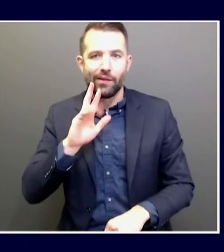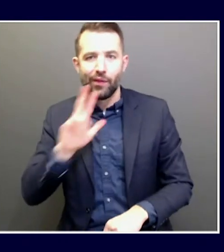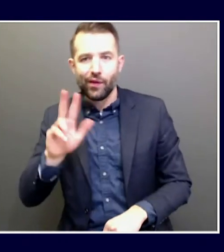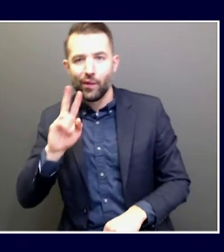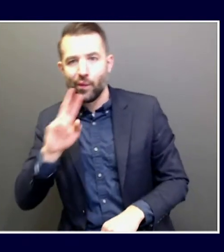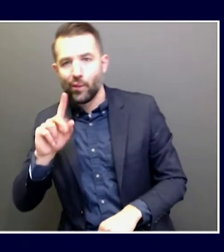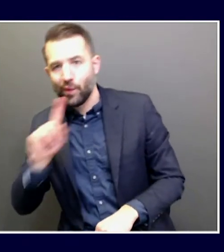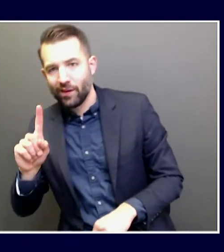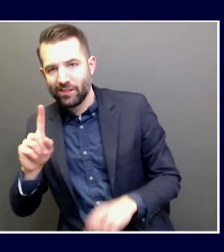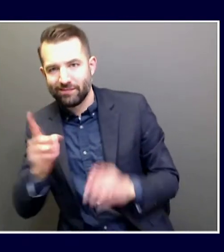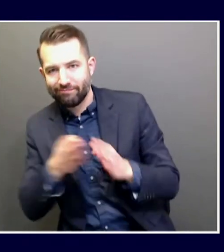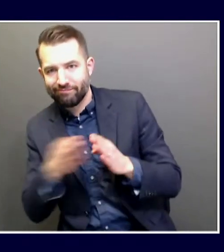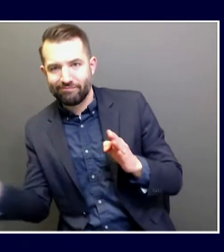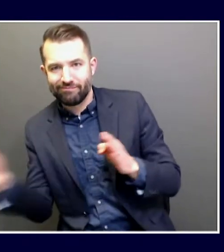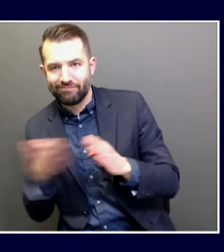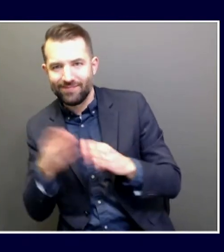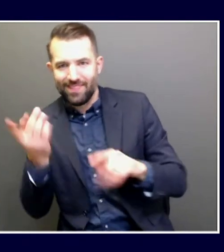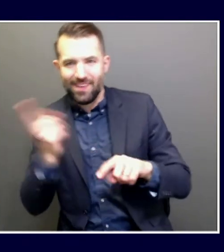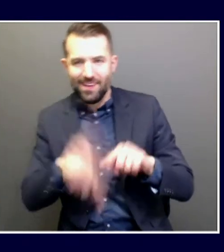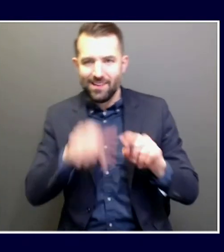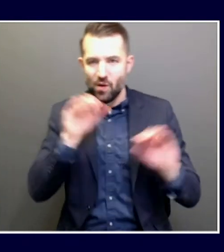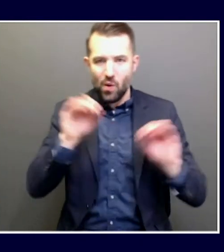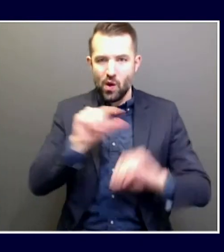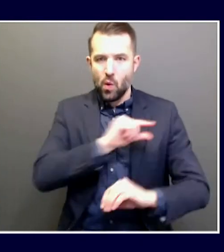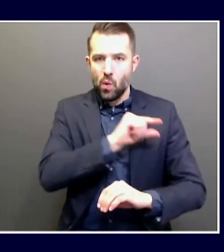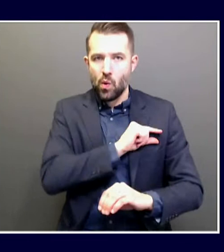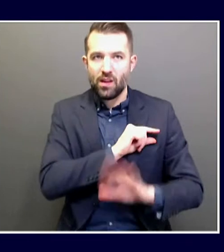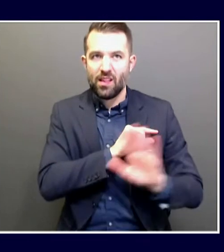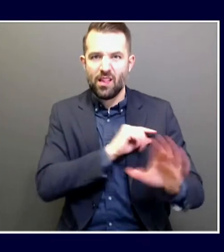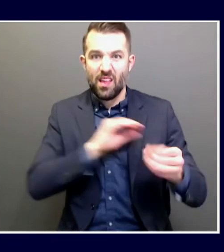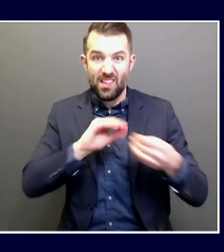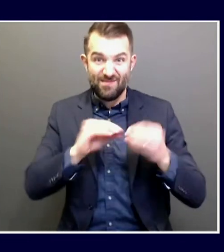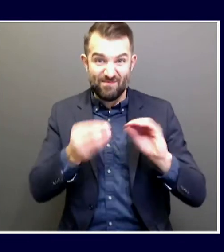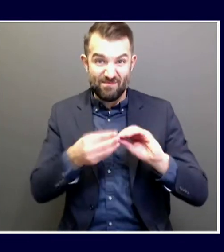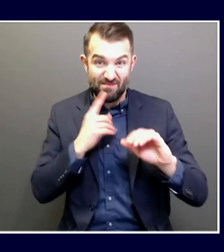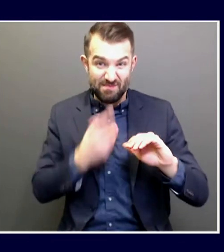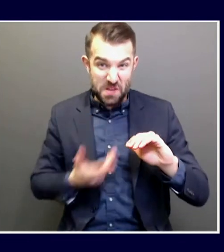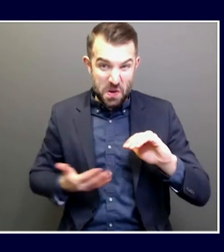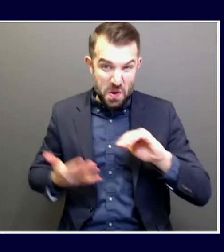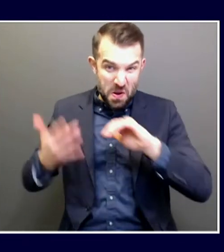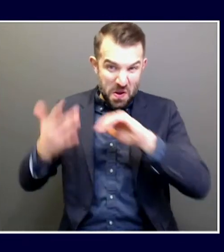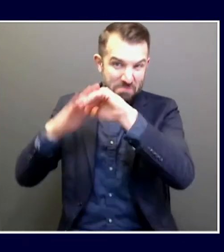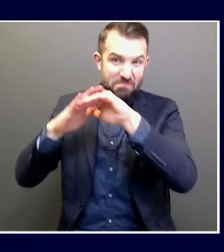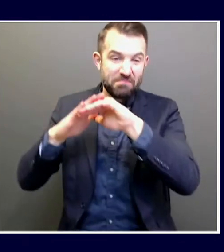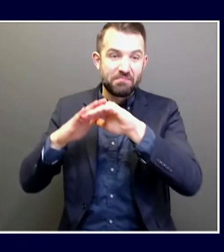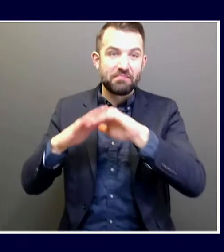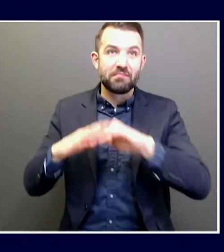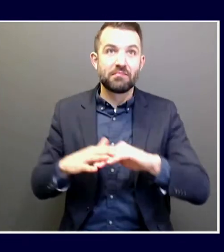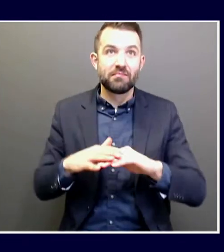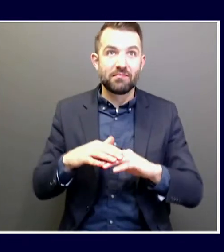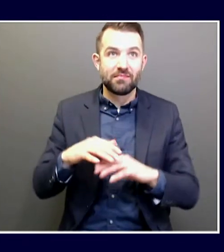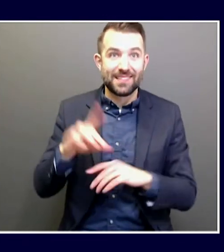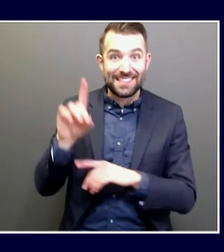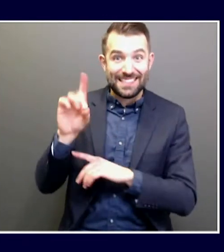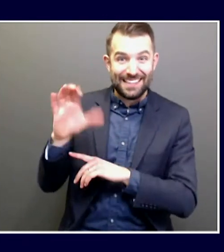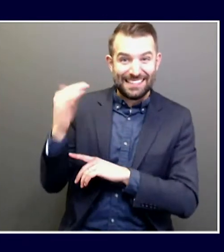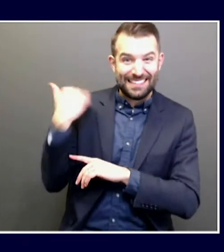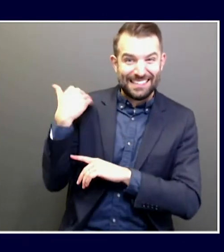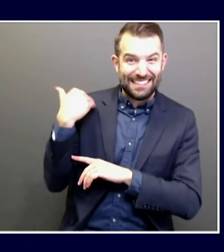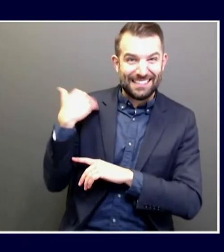December. The month of December, we had, I think it was 1,235 kids in that month alone who had tested positive for the